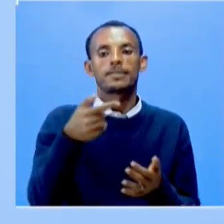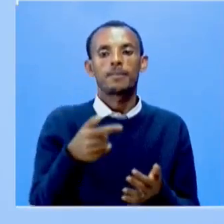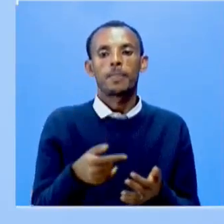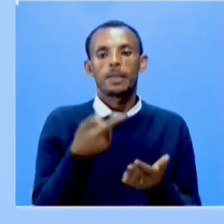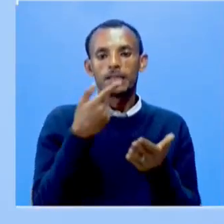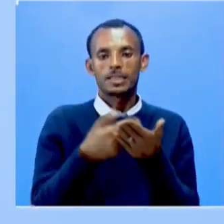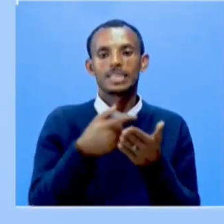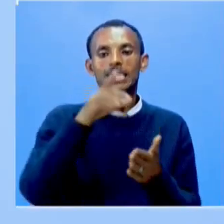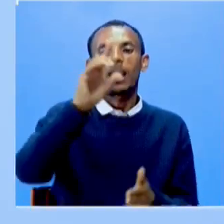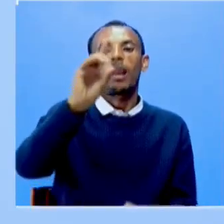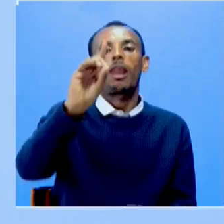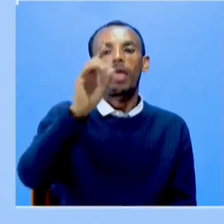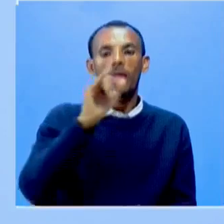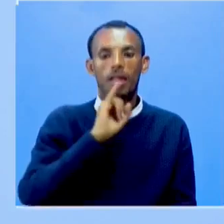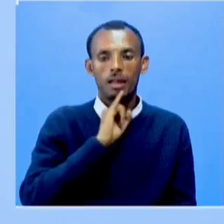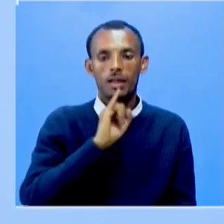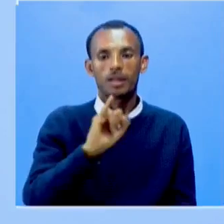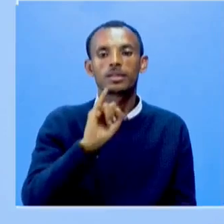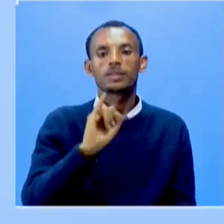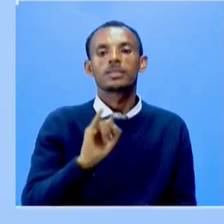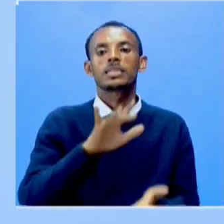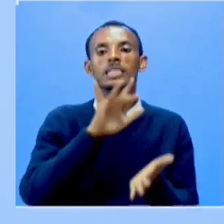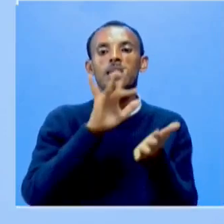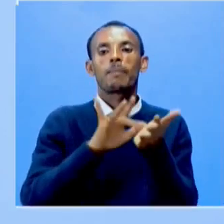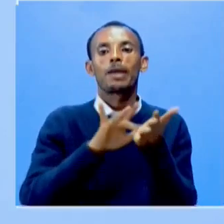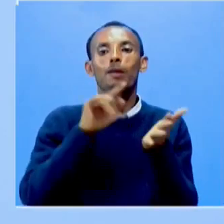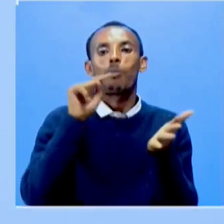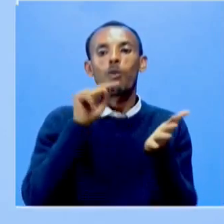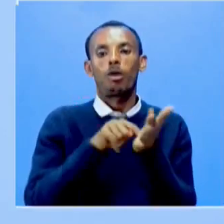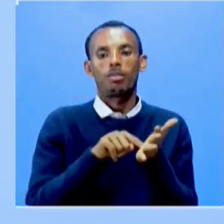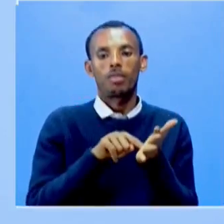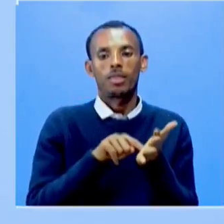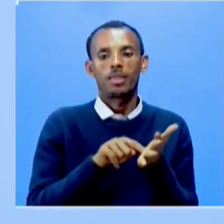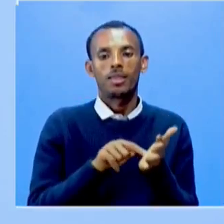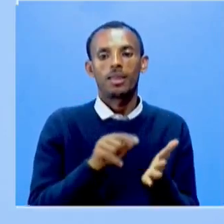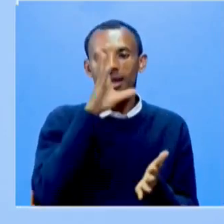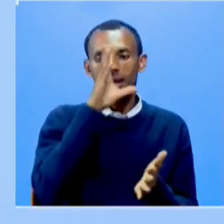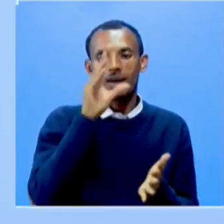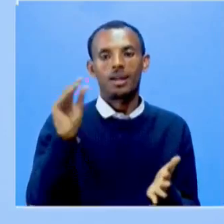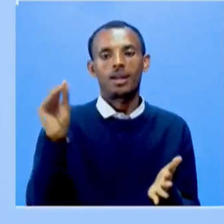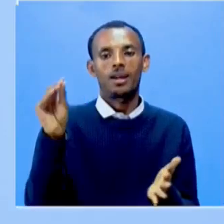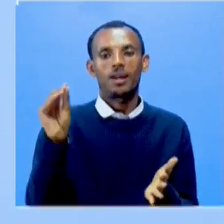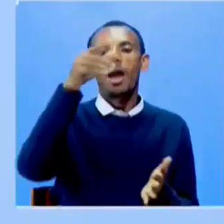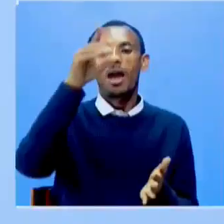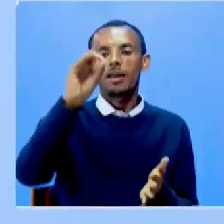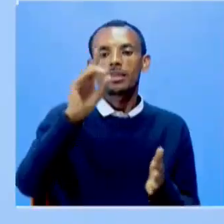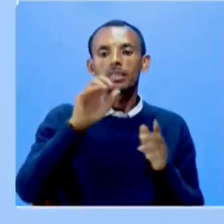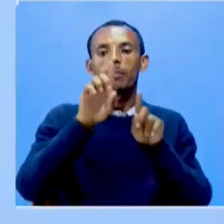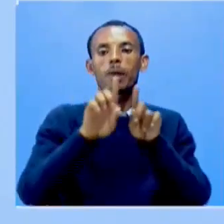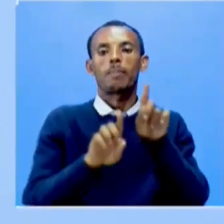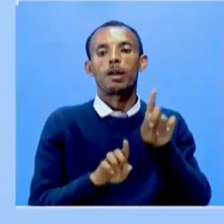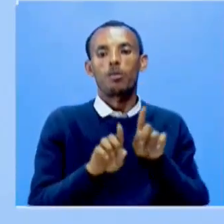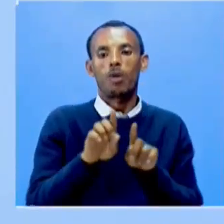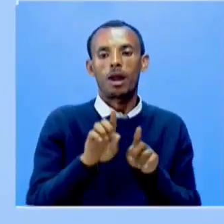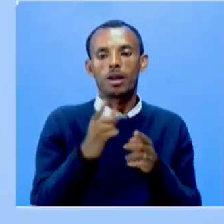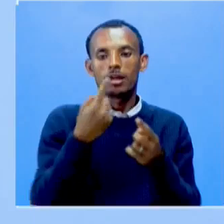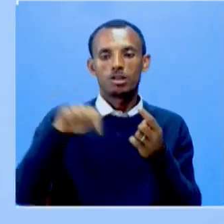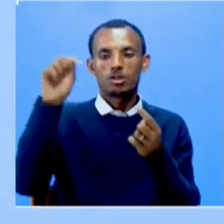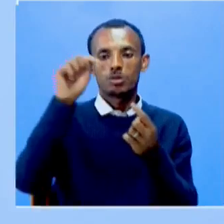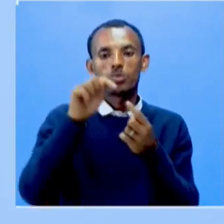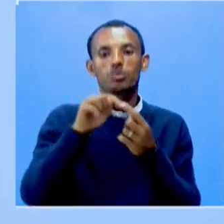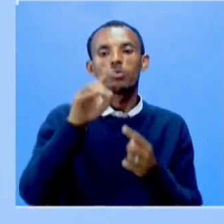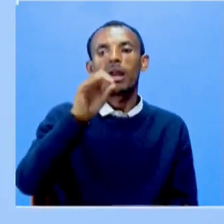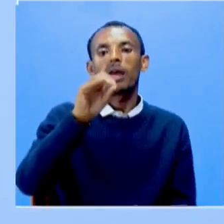This D is the midpoint, and AD is perpendicular to